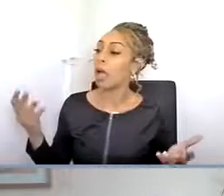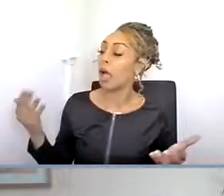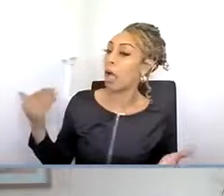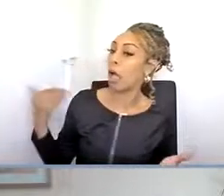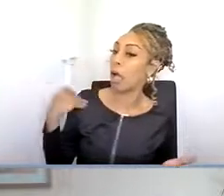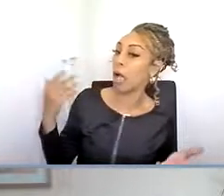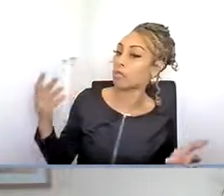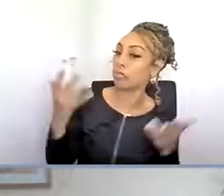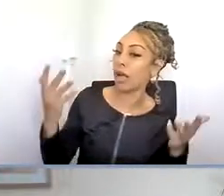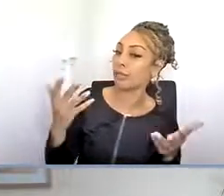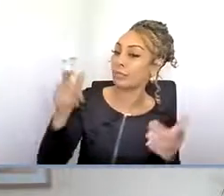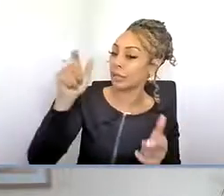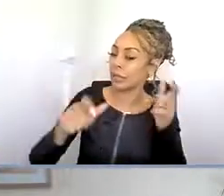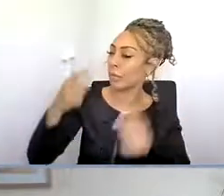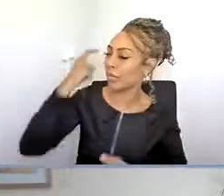think about